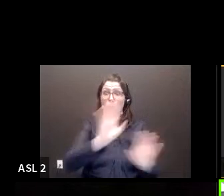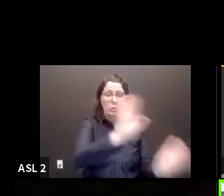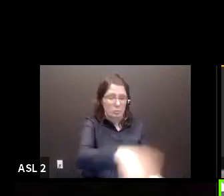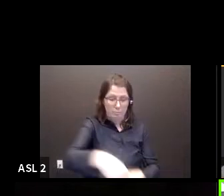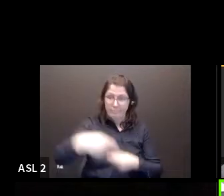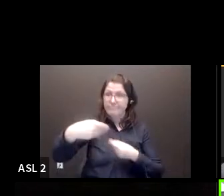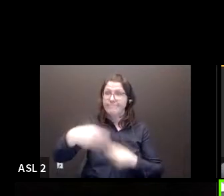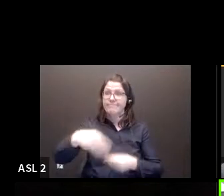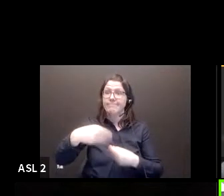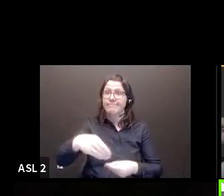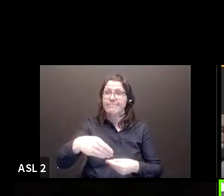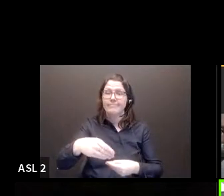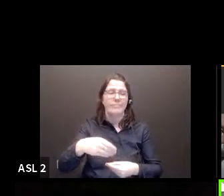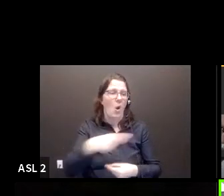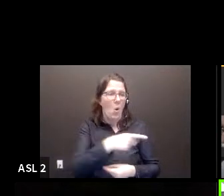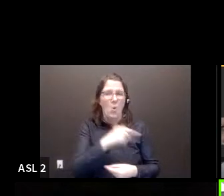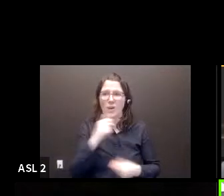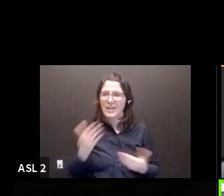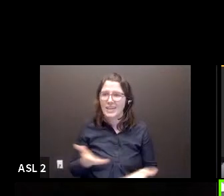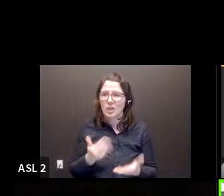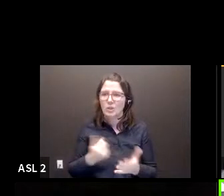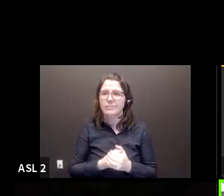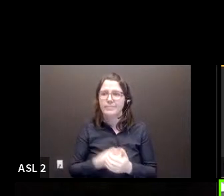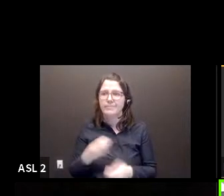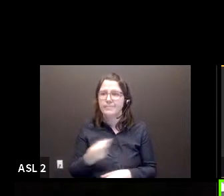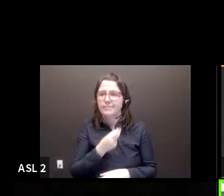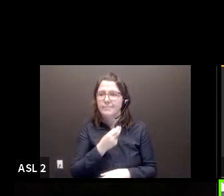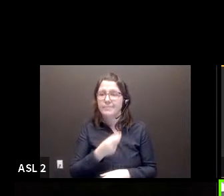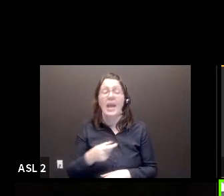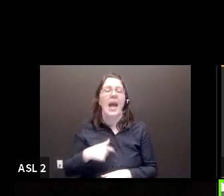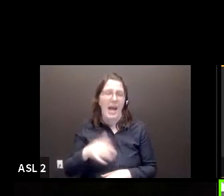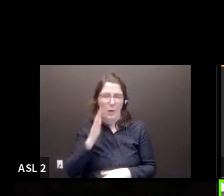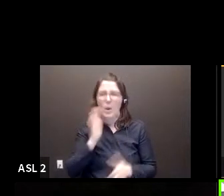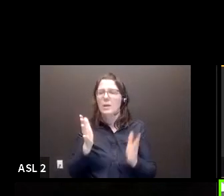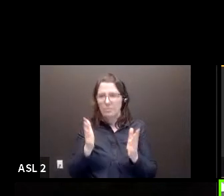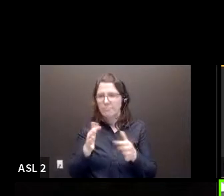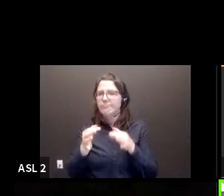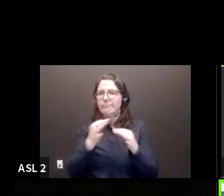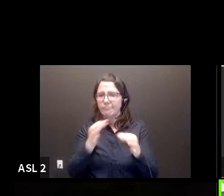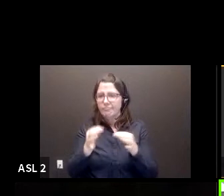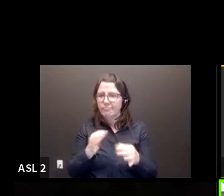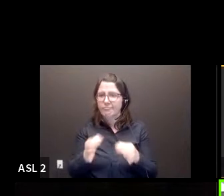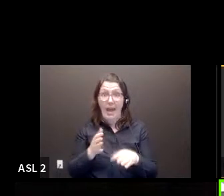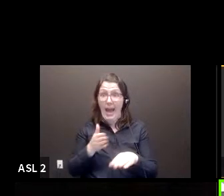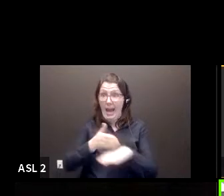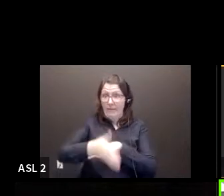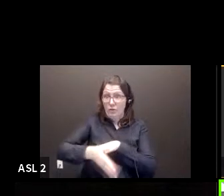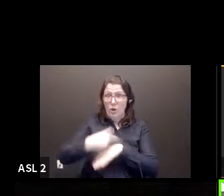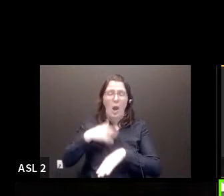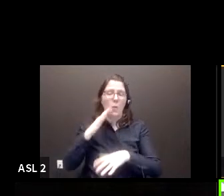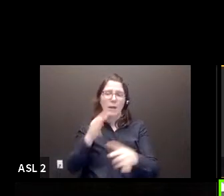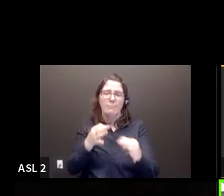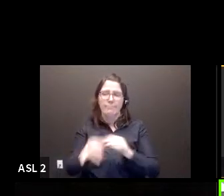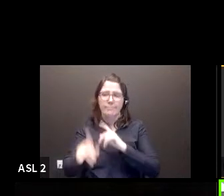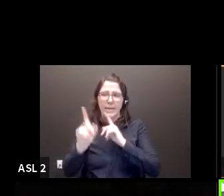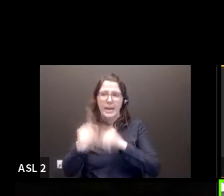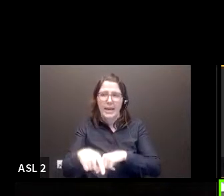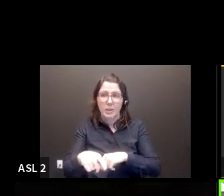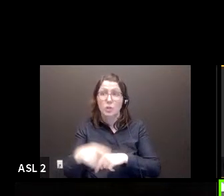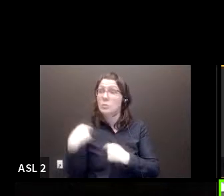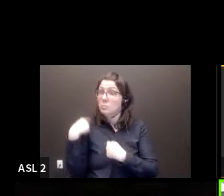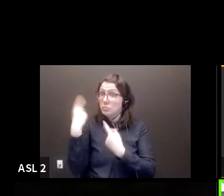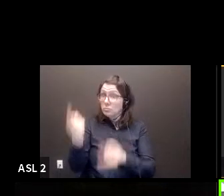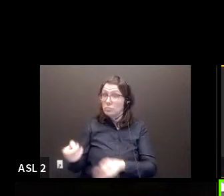apparently he was not here so we'll provide you have to provide you more specific answers after this but it was a long-standing research that